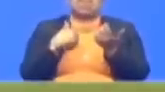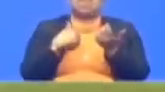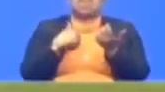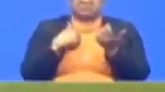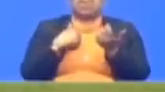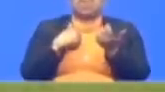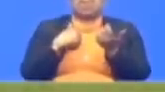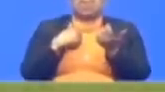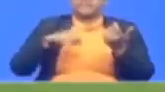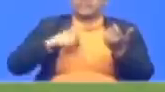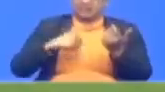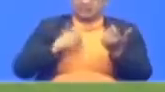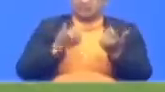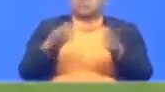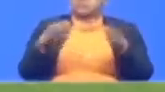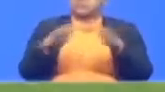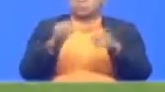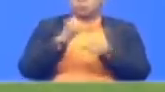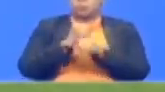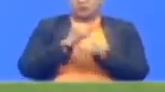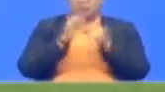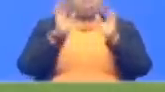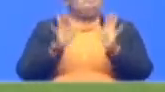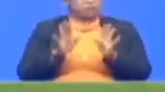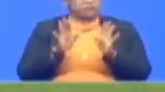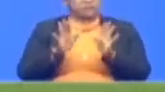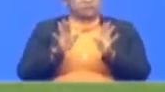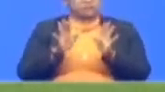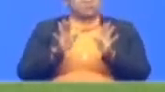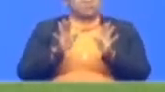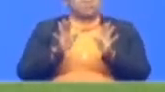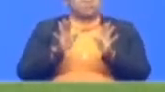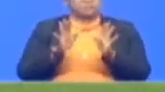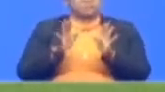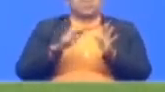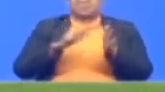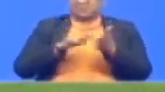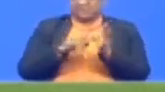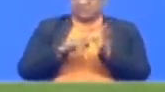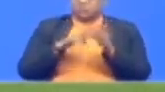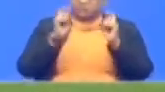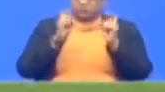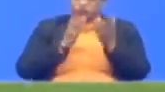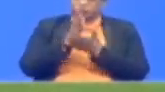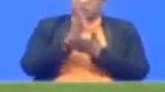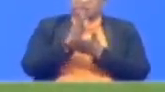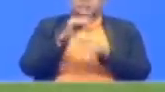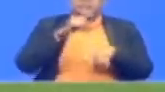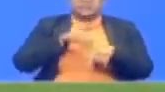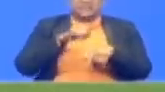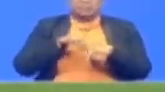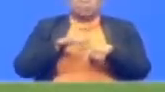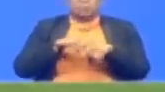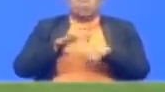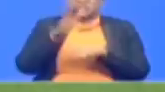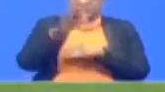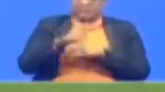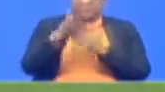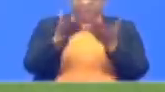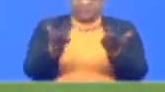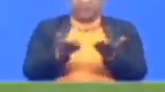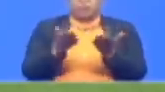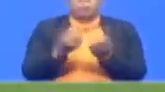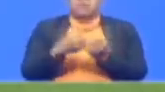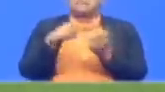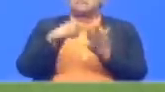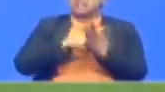the end of the day, it's teamwork. So, like they say, Rome is not built in one day. But for sure, when we step into that pitch, we are going to fight